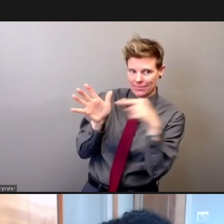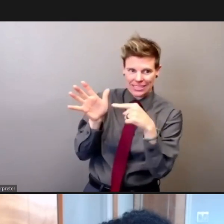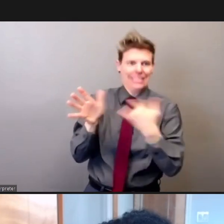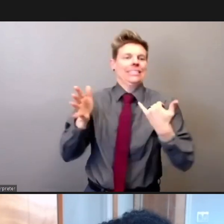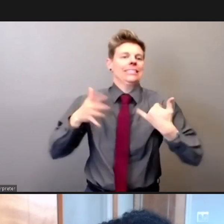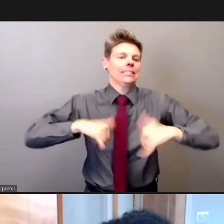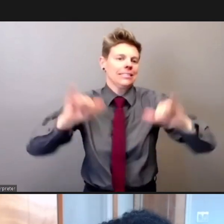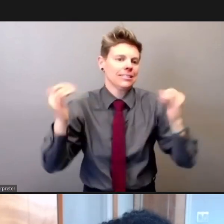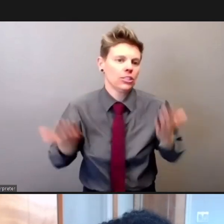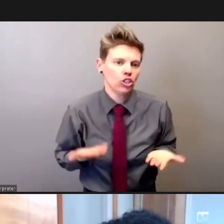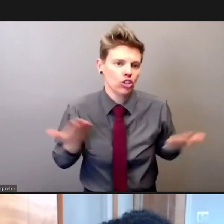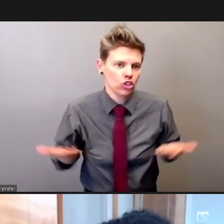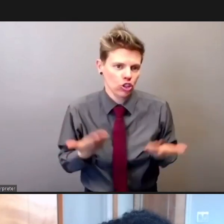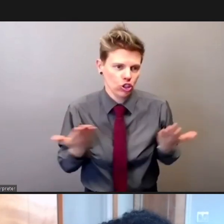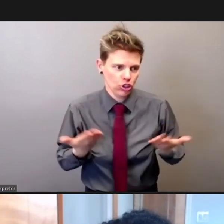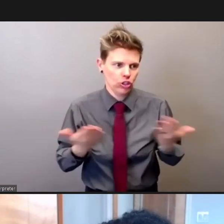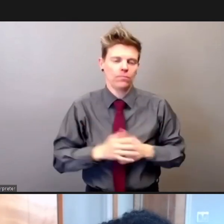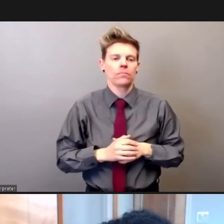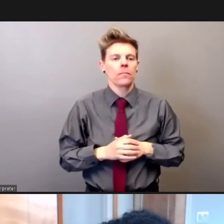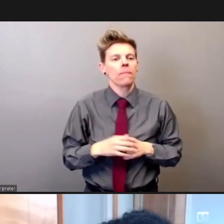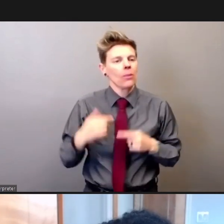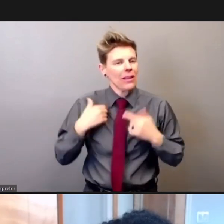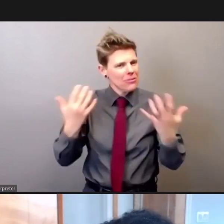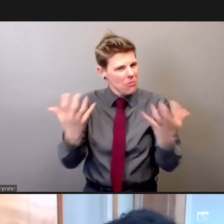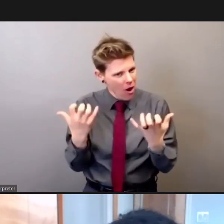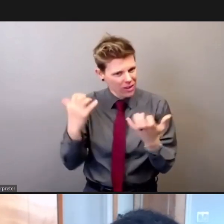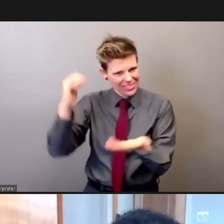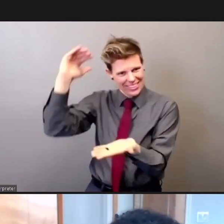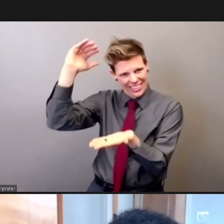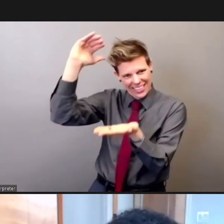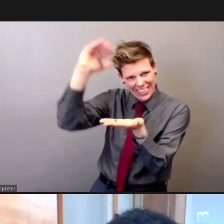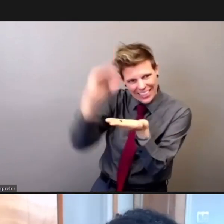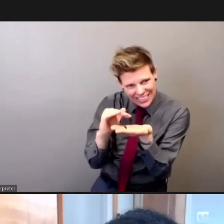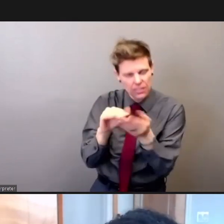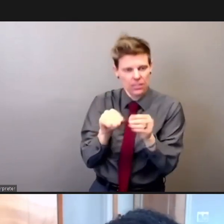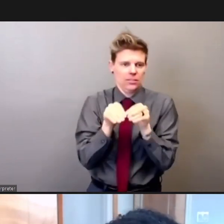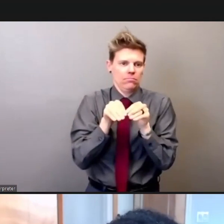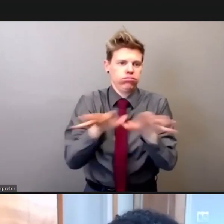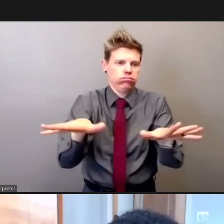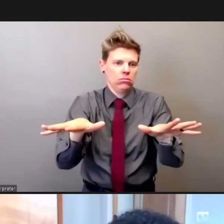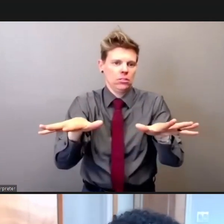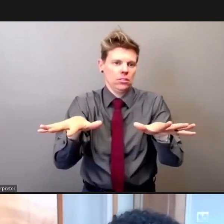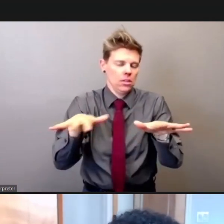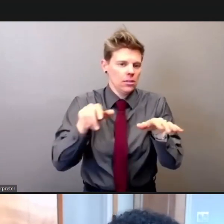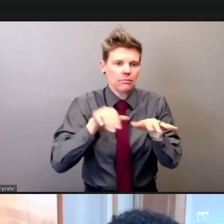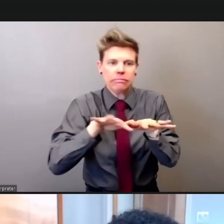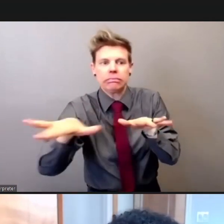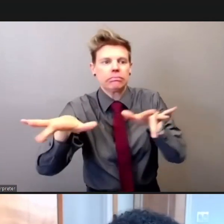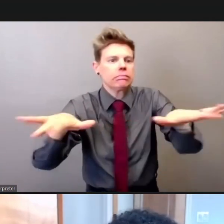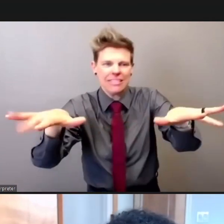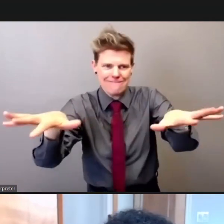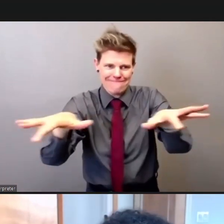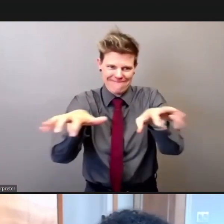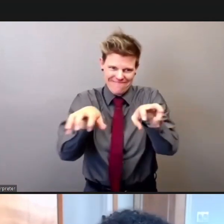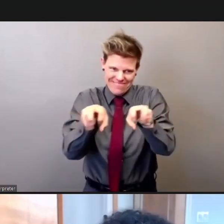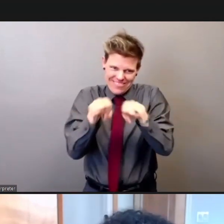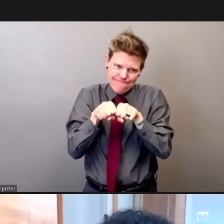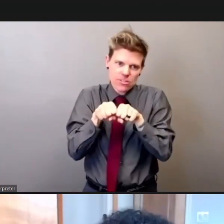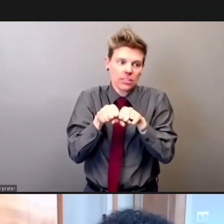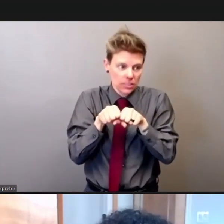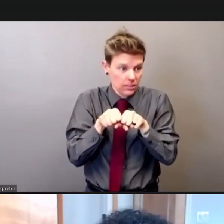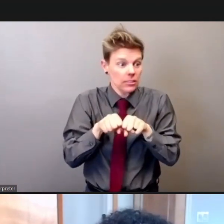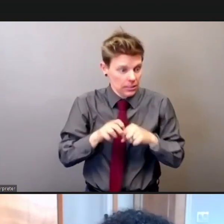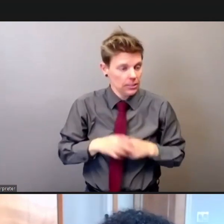eliminate its ability to spread. Now think about that. And there have countries who have done that. Virus